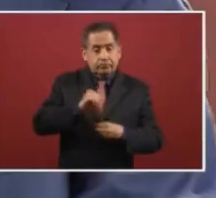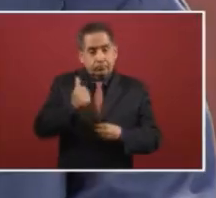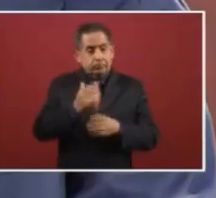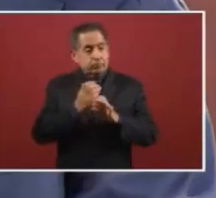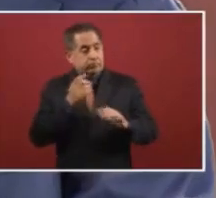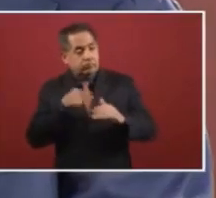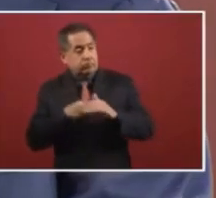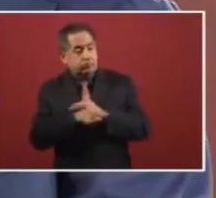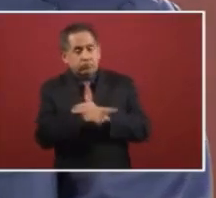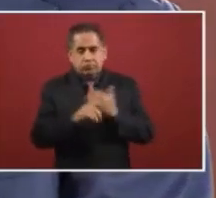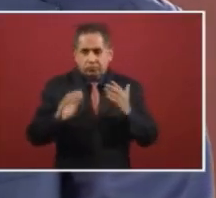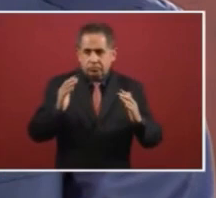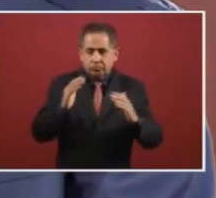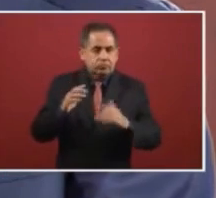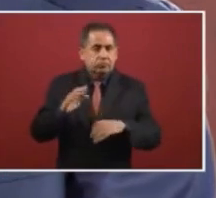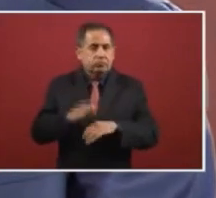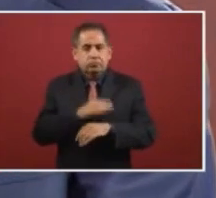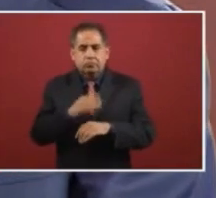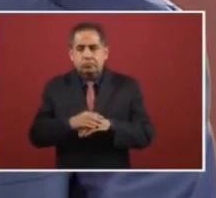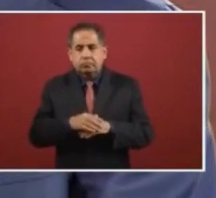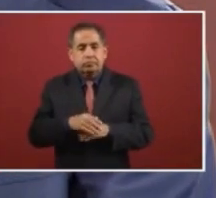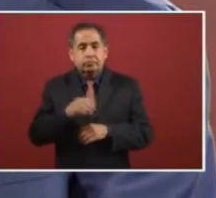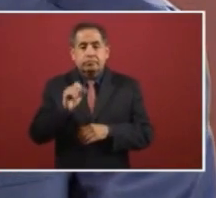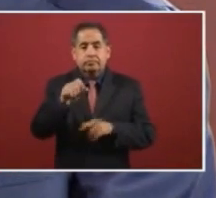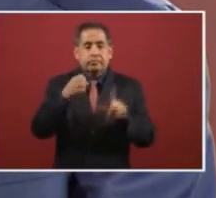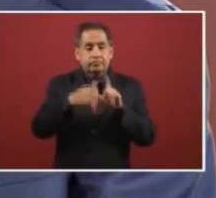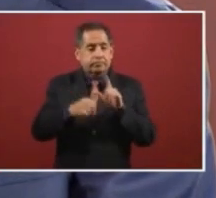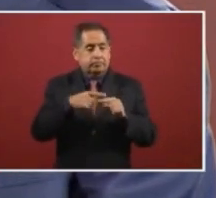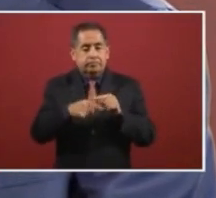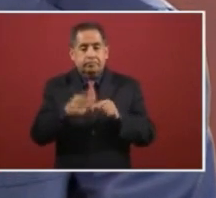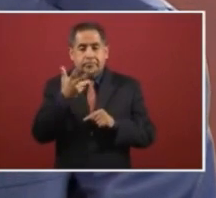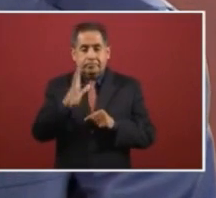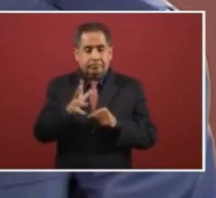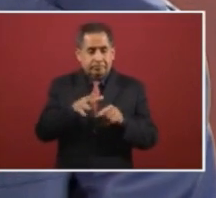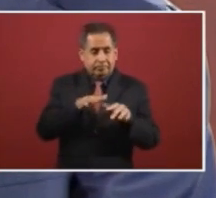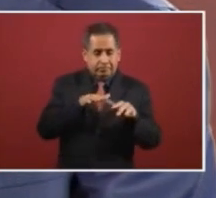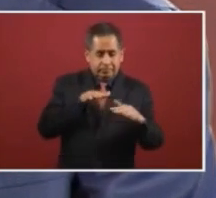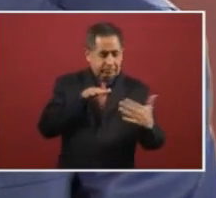to make other ducts function, because now it's